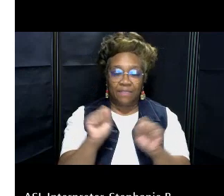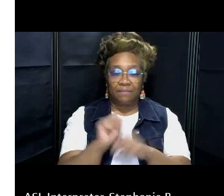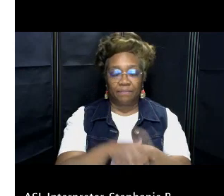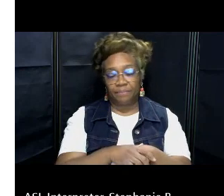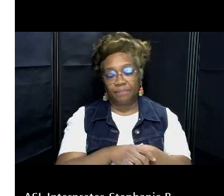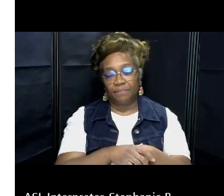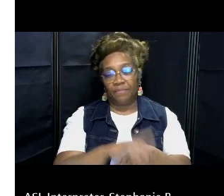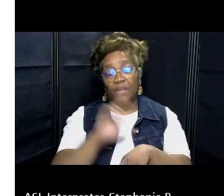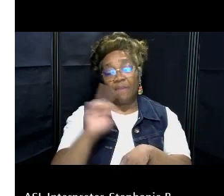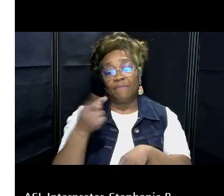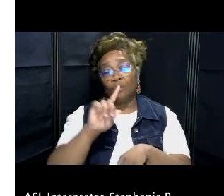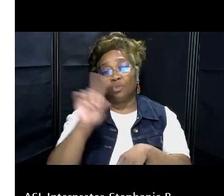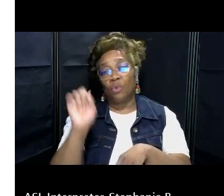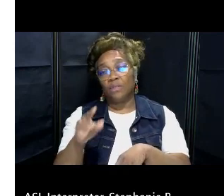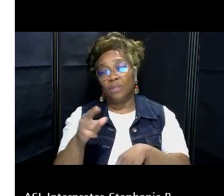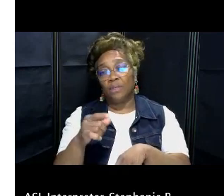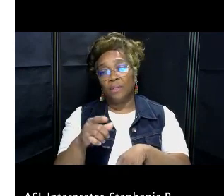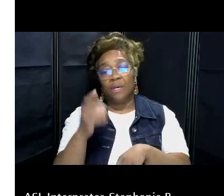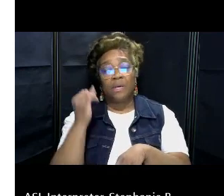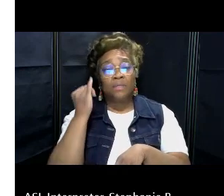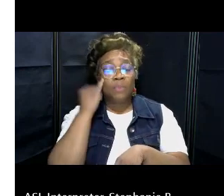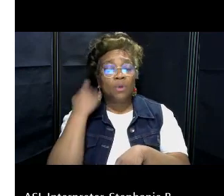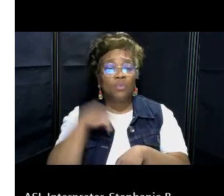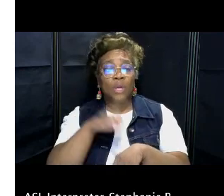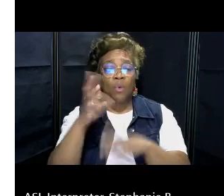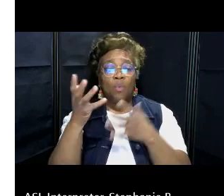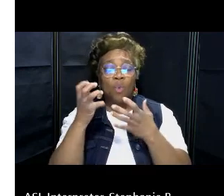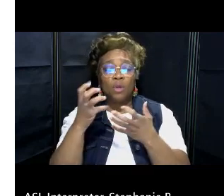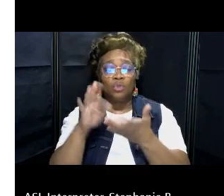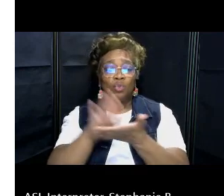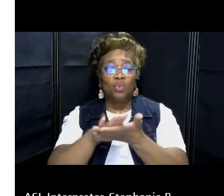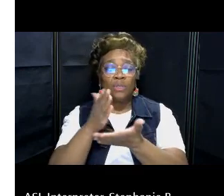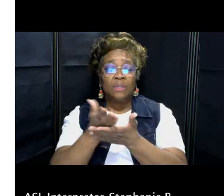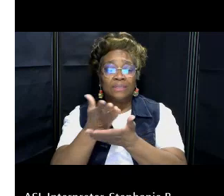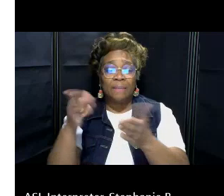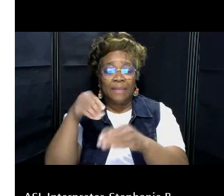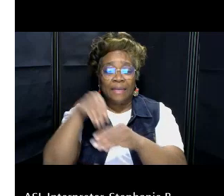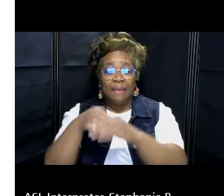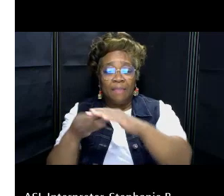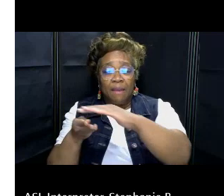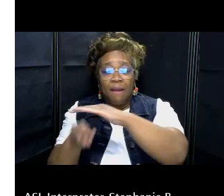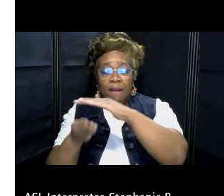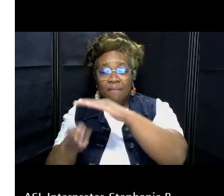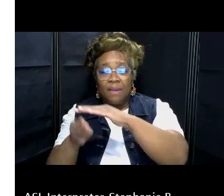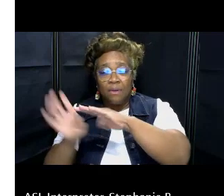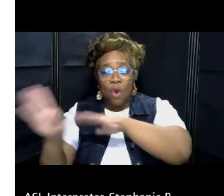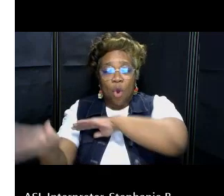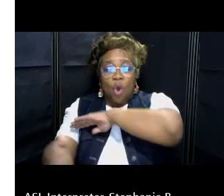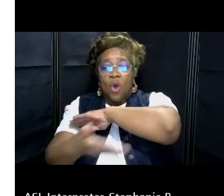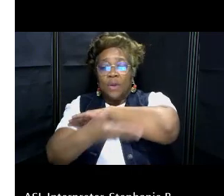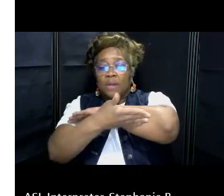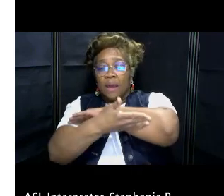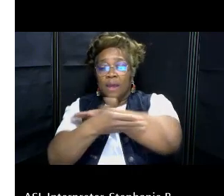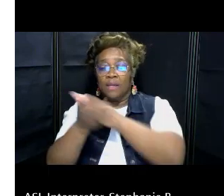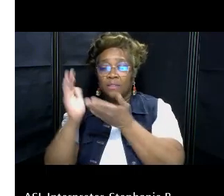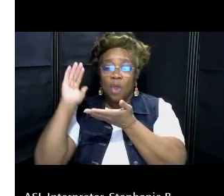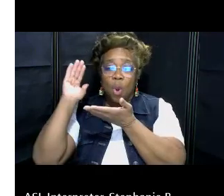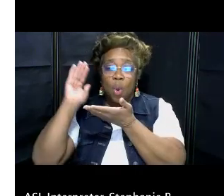What if we want to roast something in the oven overnight at a low temperature? Is that safe?